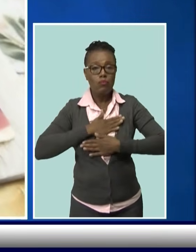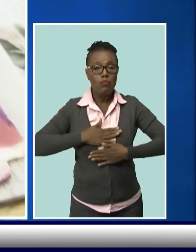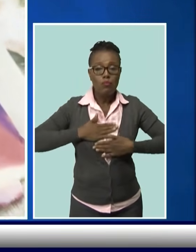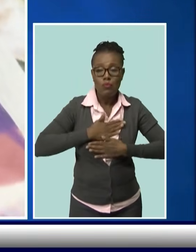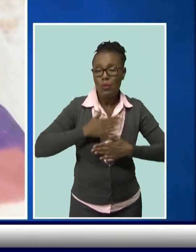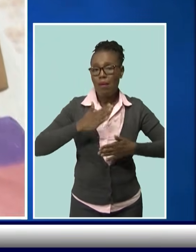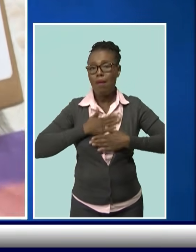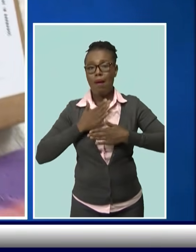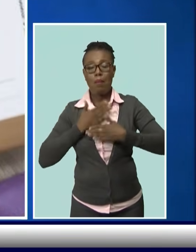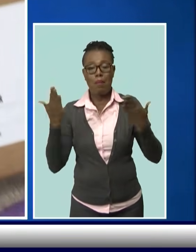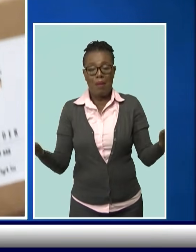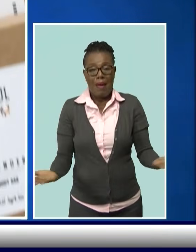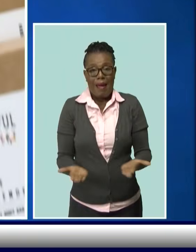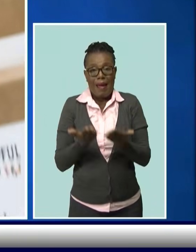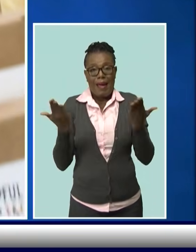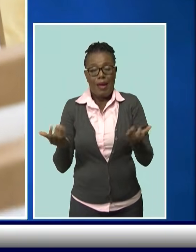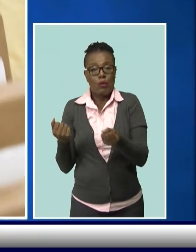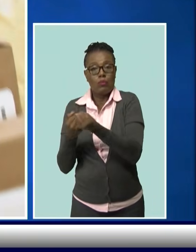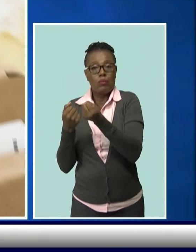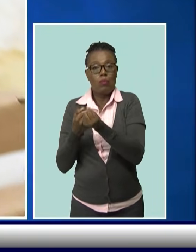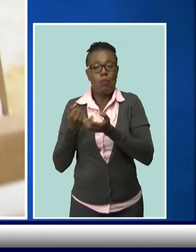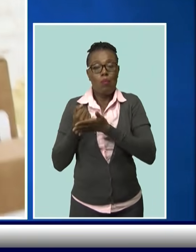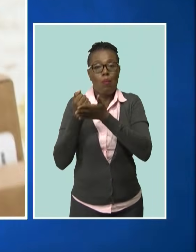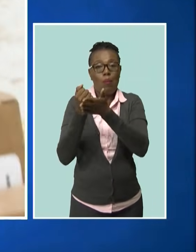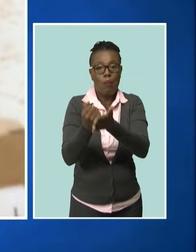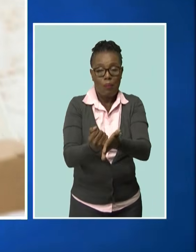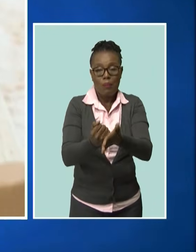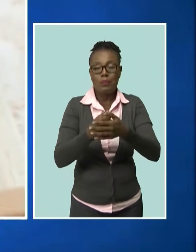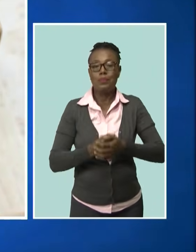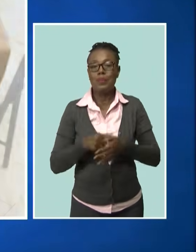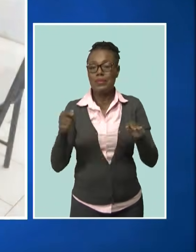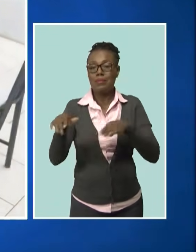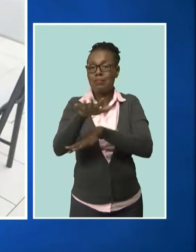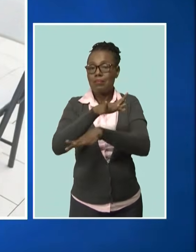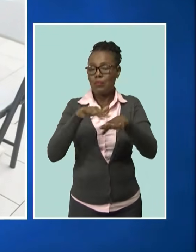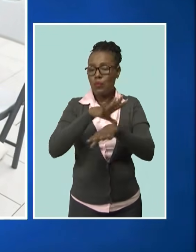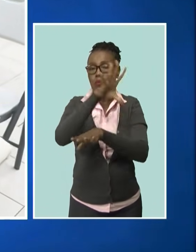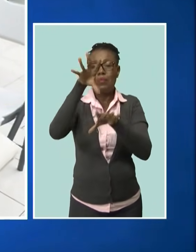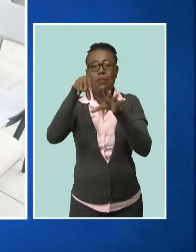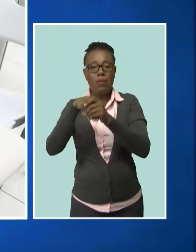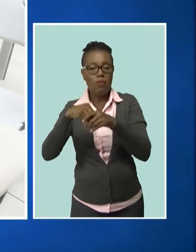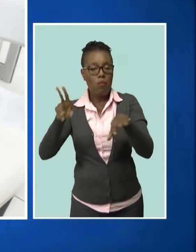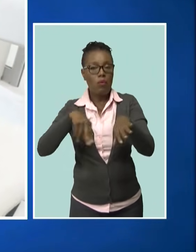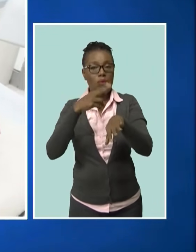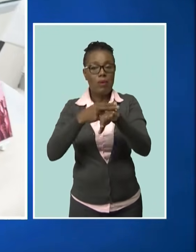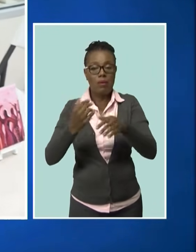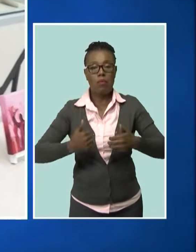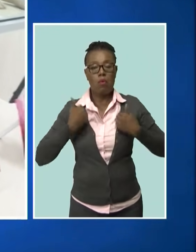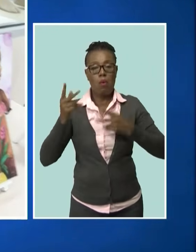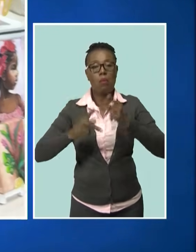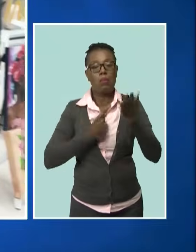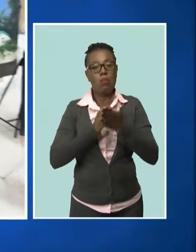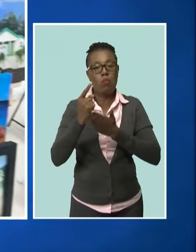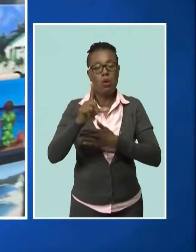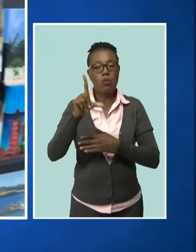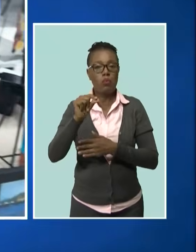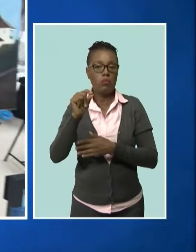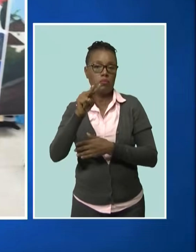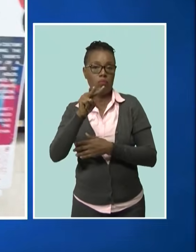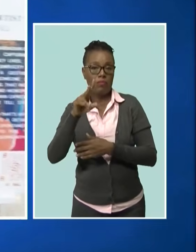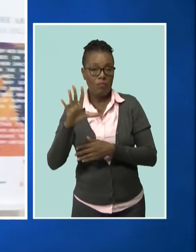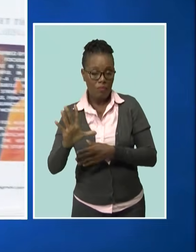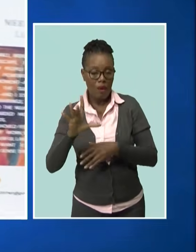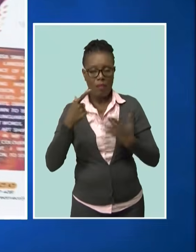to facilitate this activity. This activity forms part of National Youth Week 2025, where